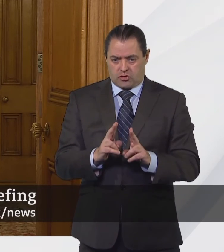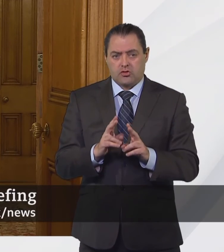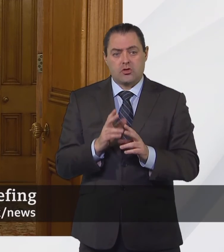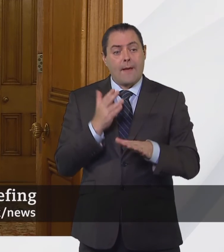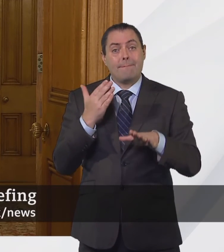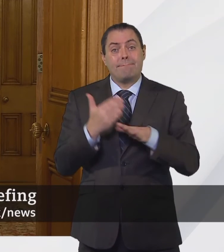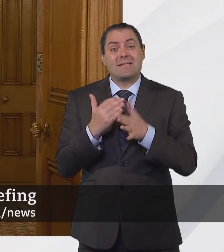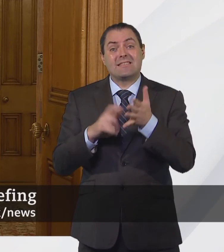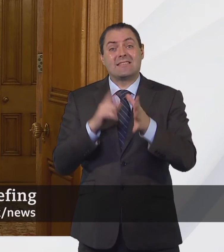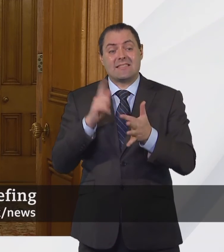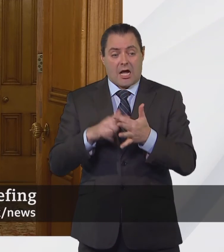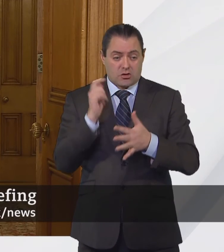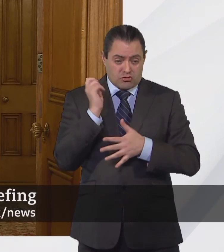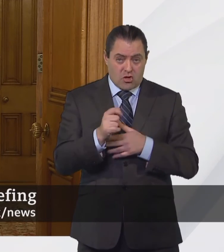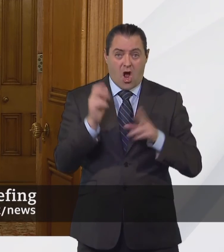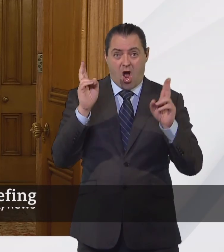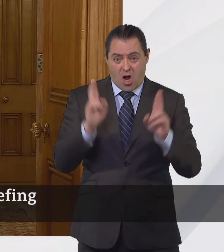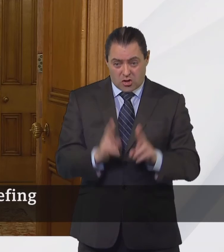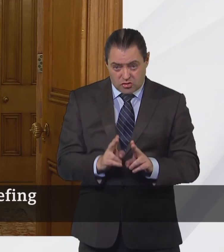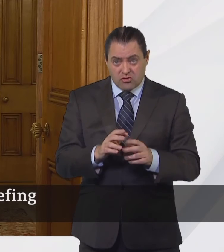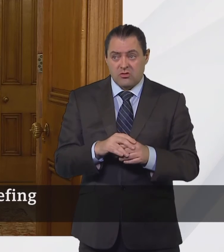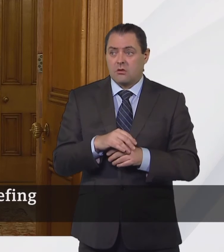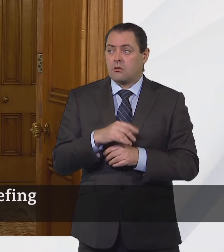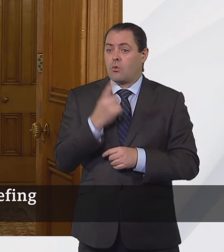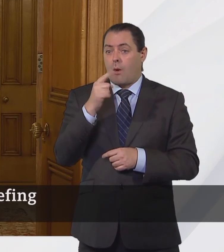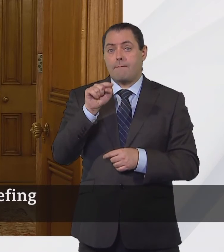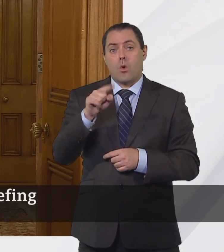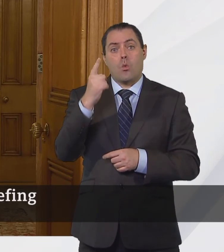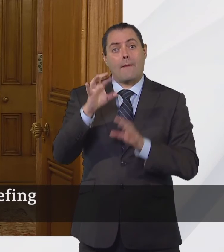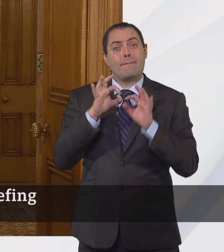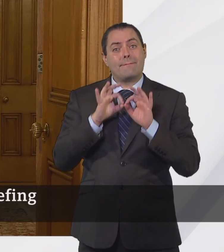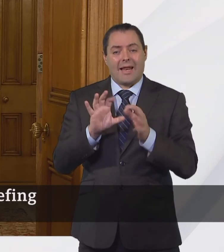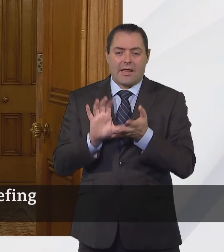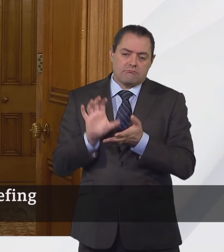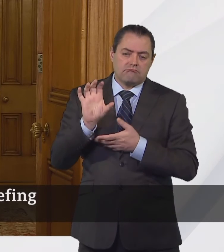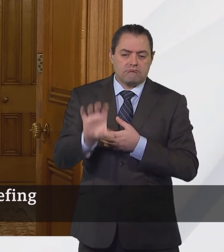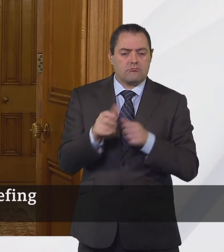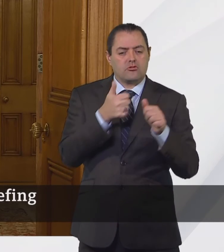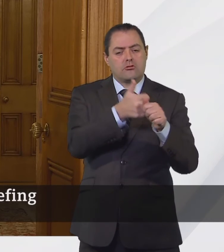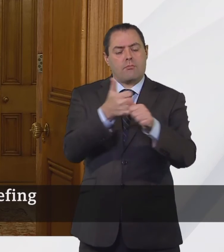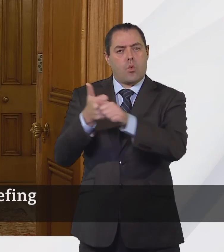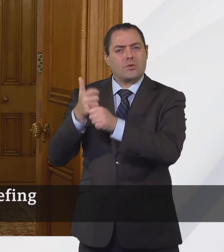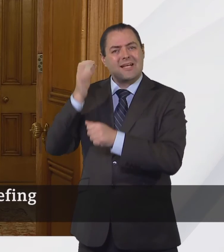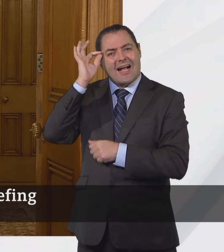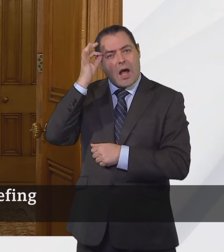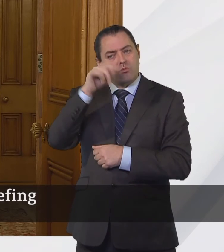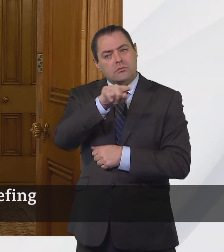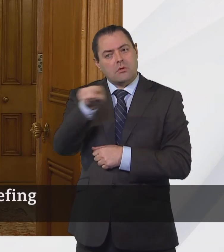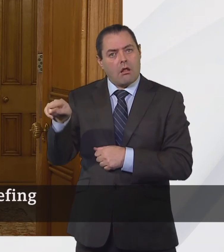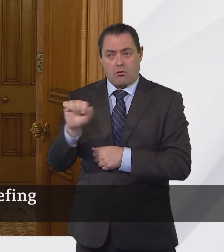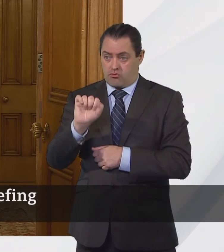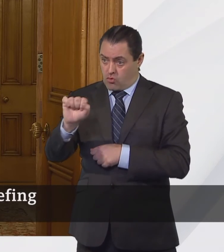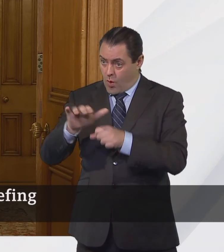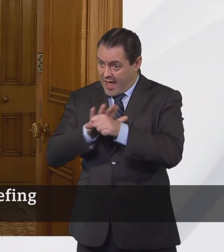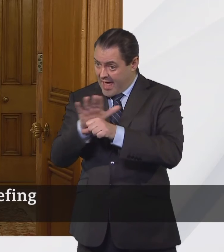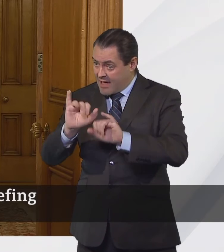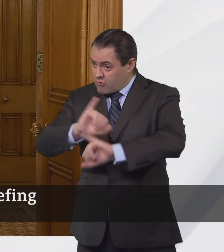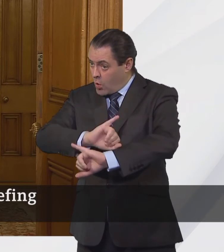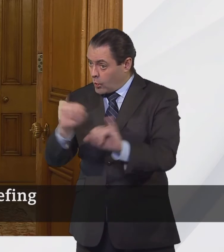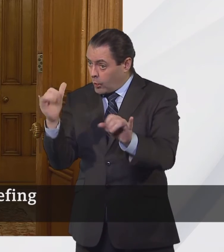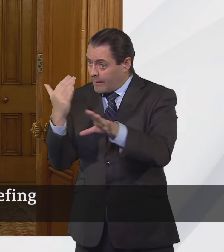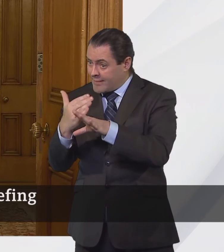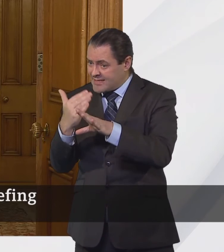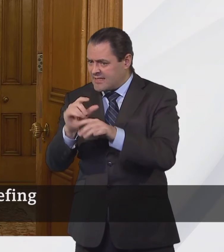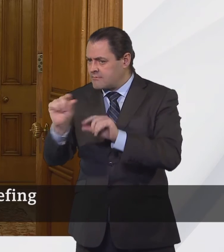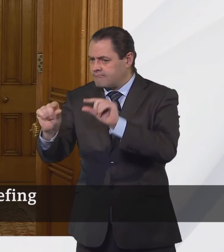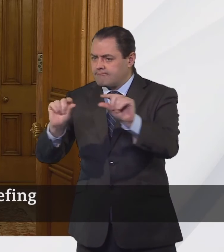and another £1.1 billion for councils to support businesses in their areas that are in trouble.